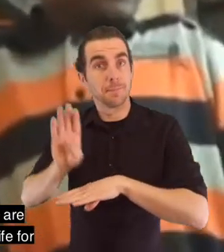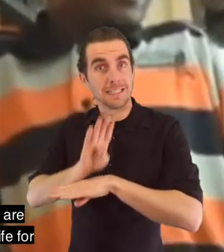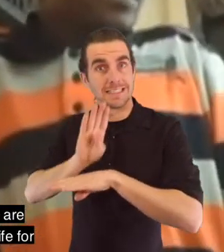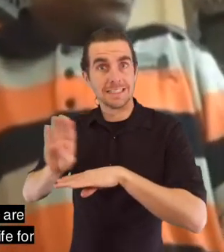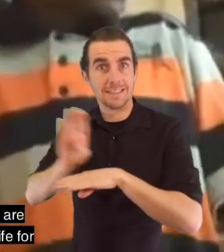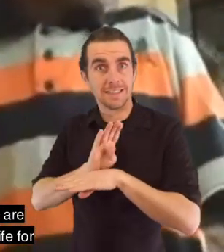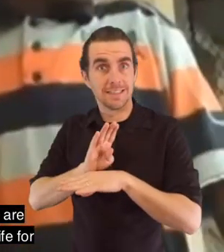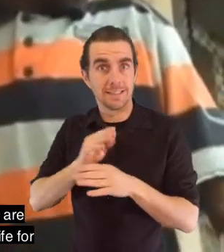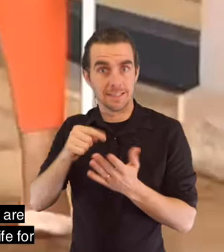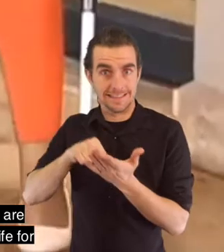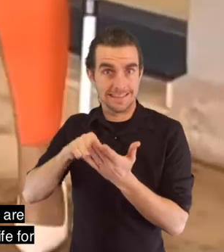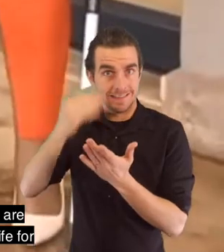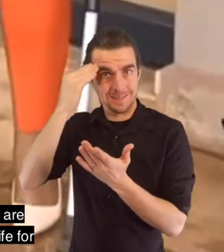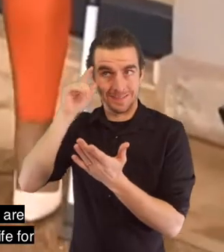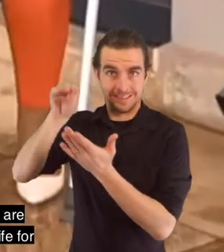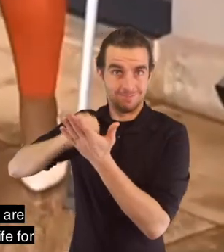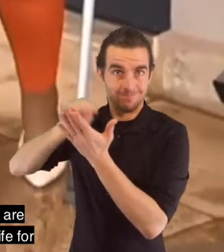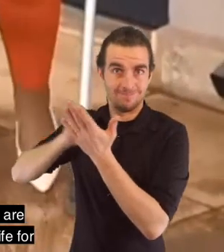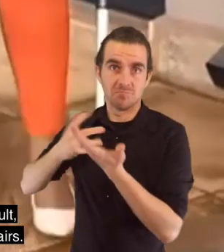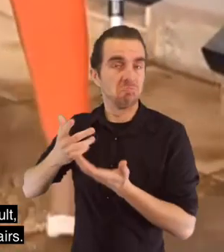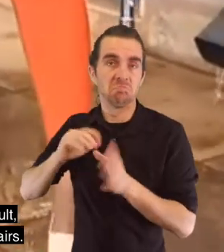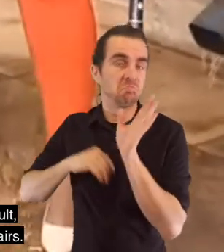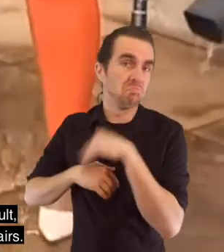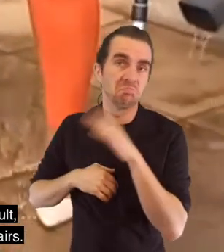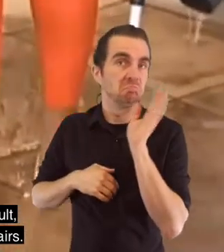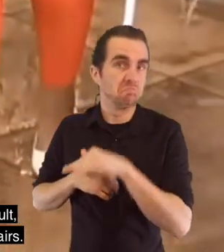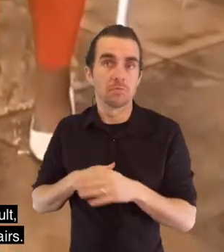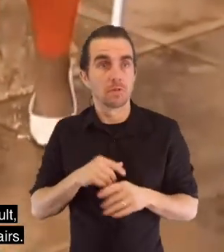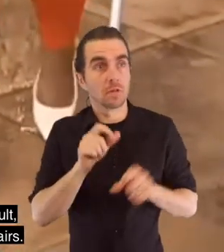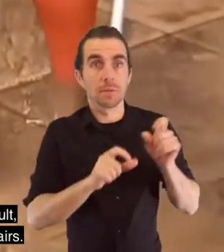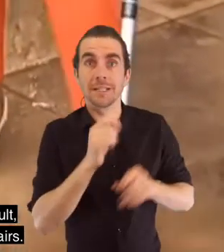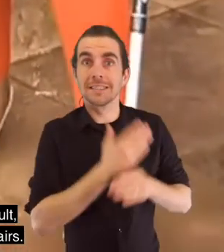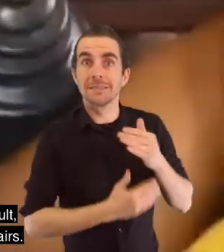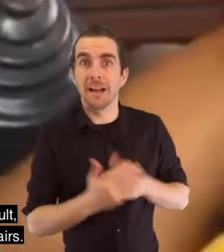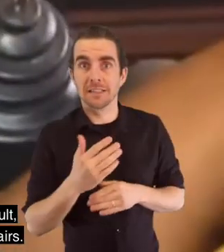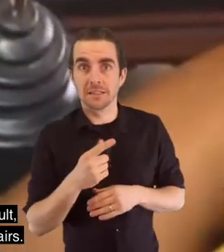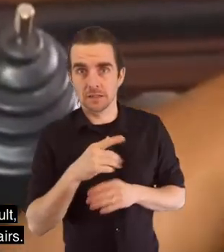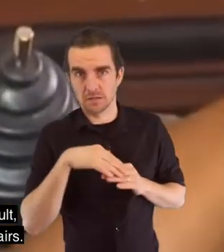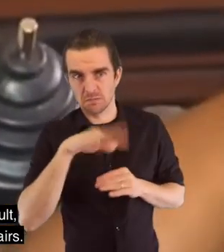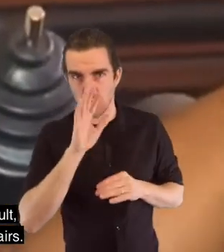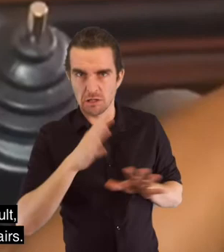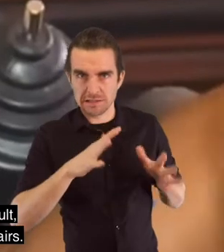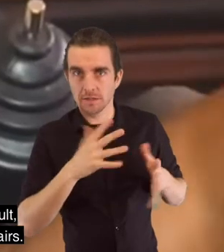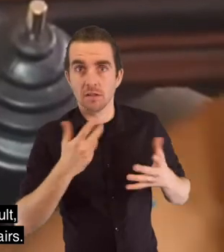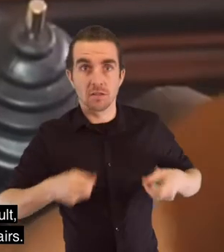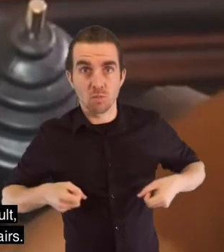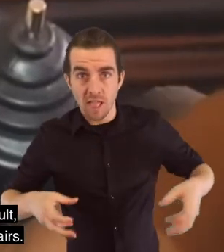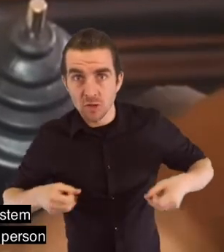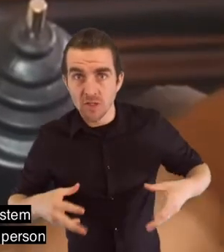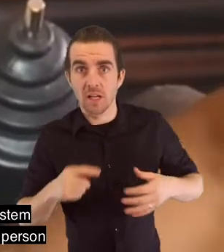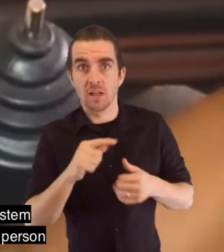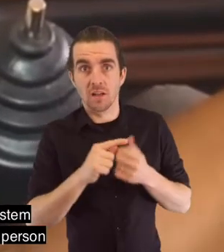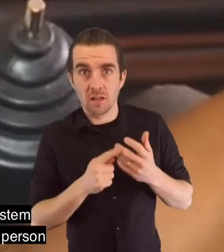are ignoring the laws, which makes life for the disabled all the more difficult. especially for those in